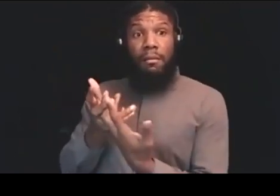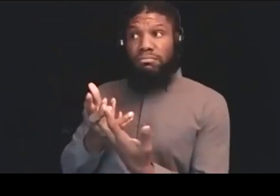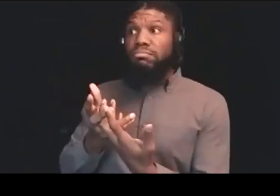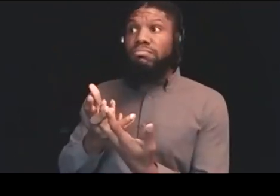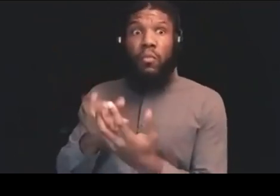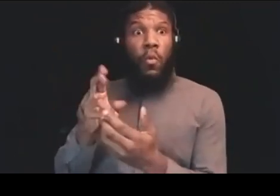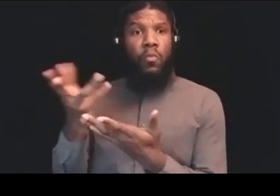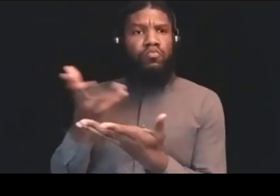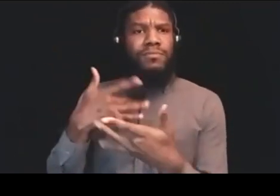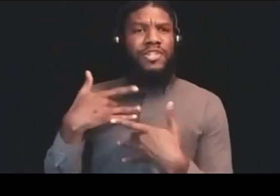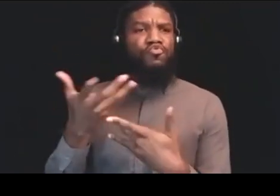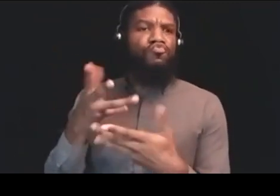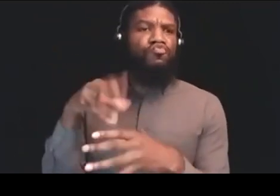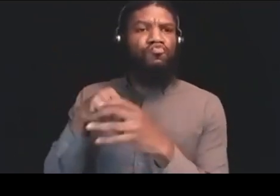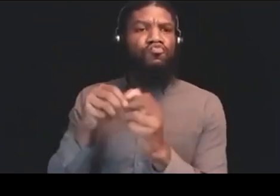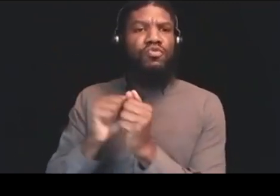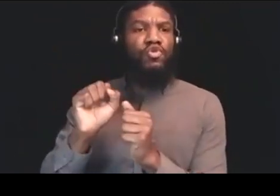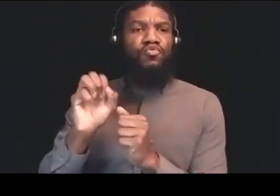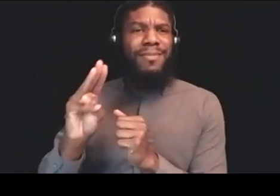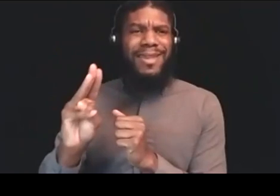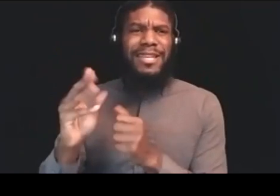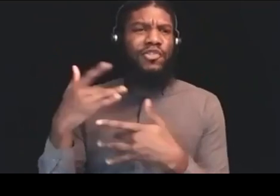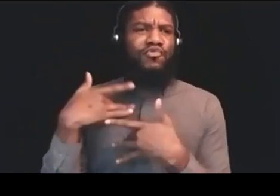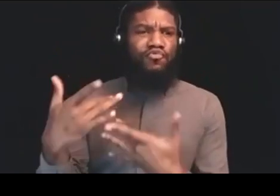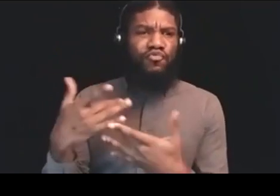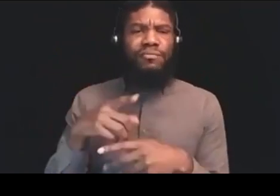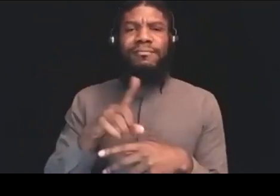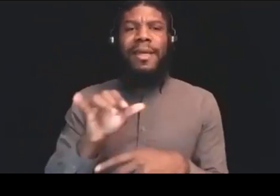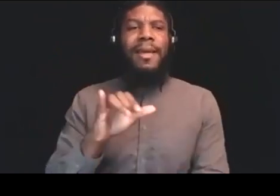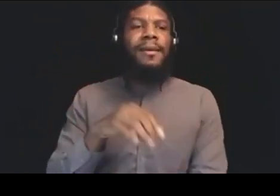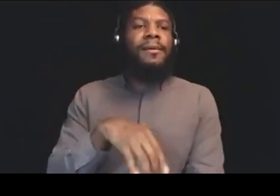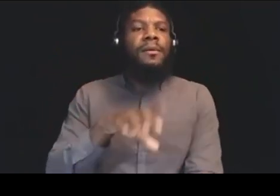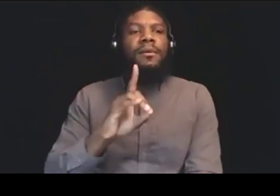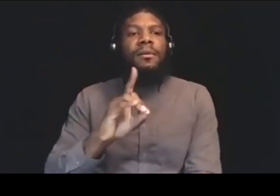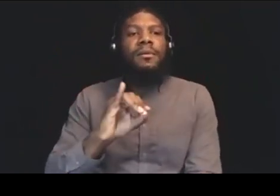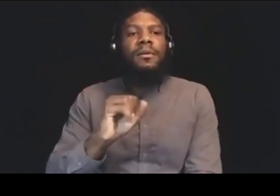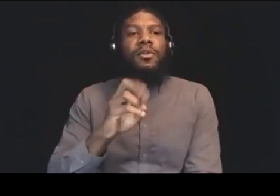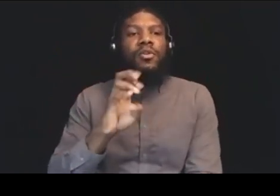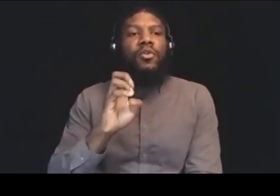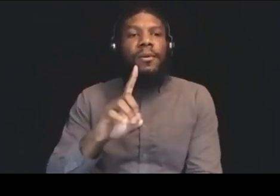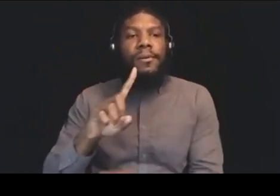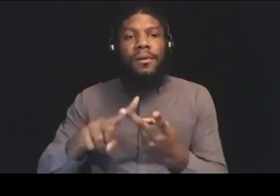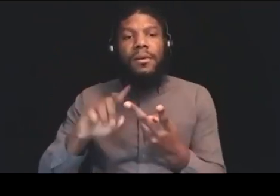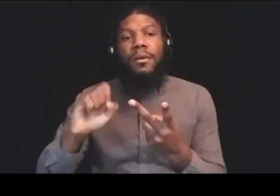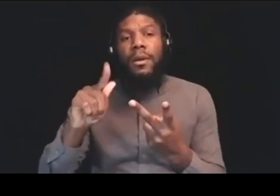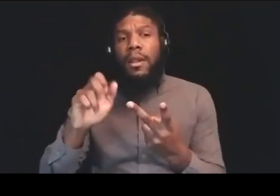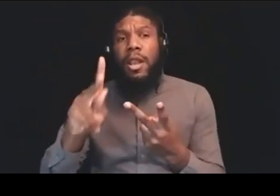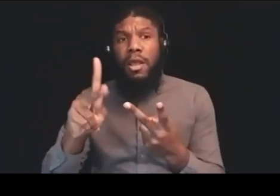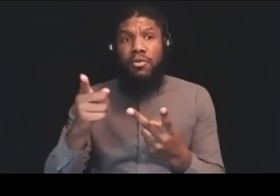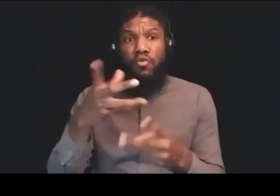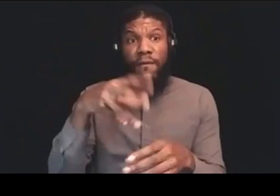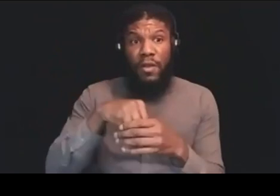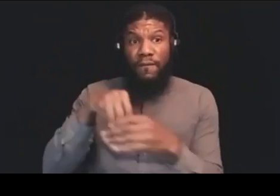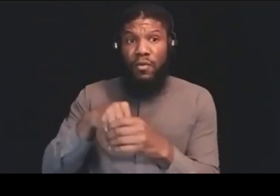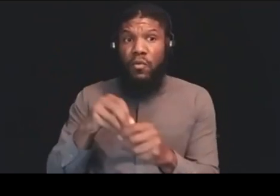presence or even something like Discord or Slack and have gotten traction that way too? I